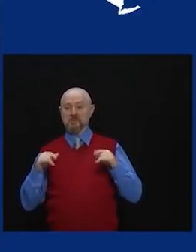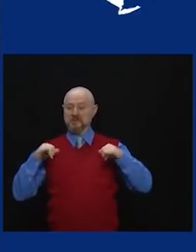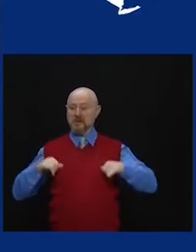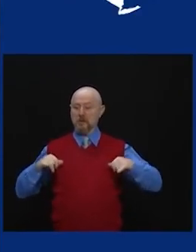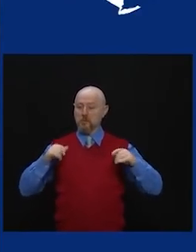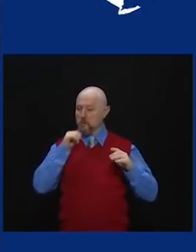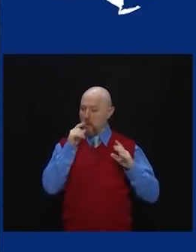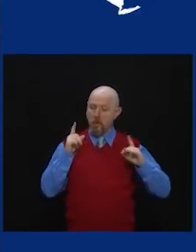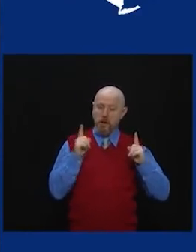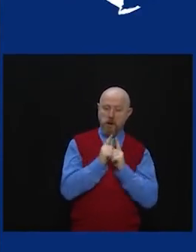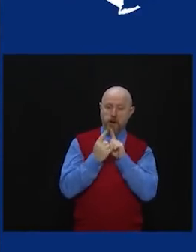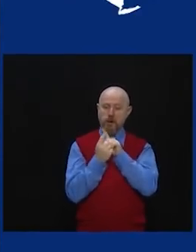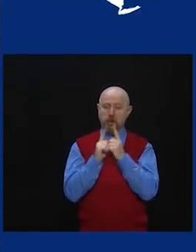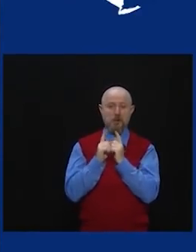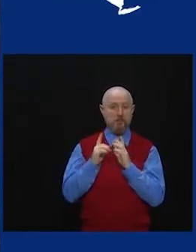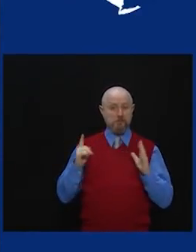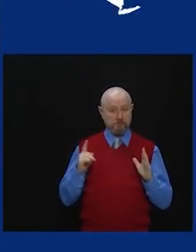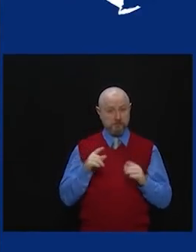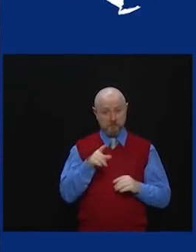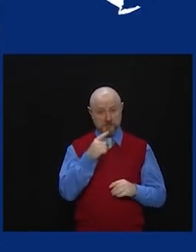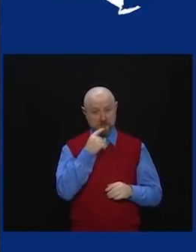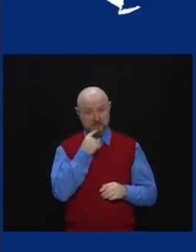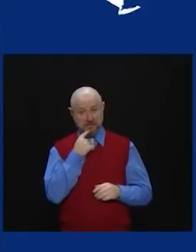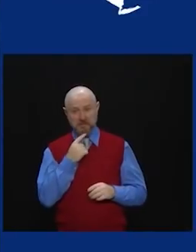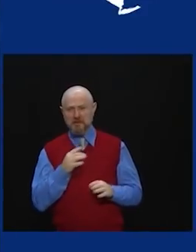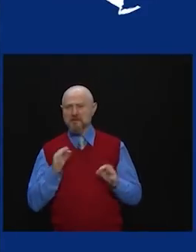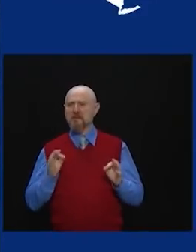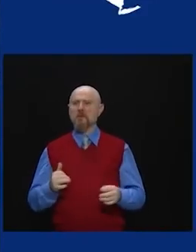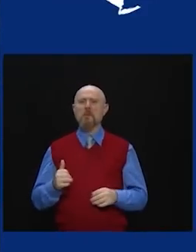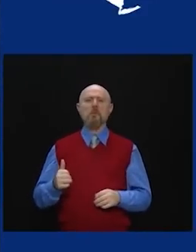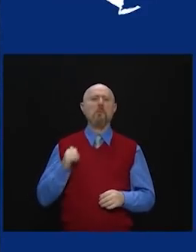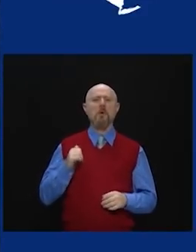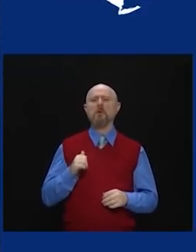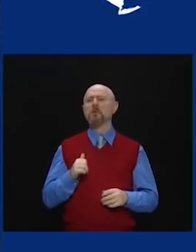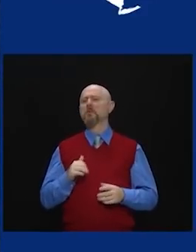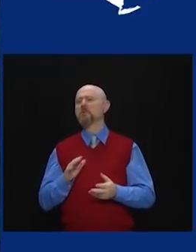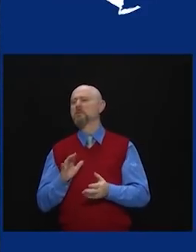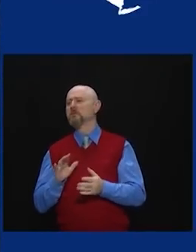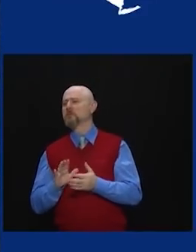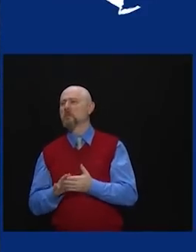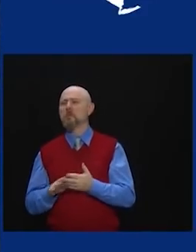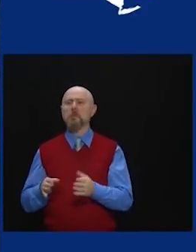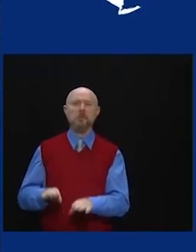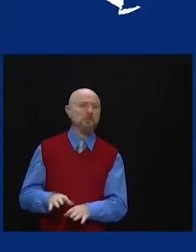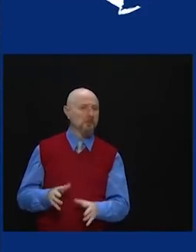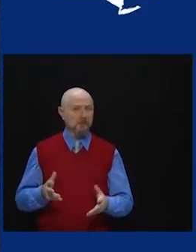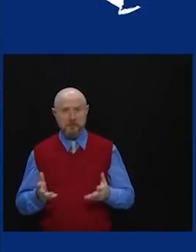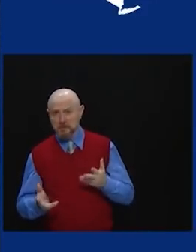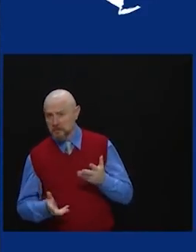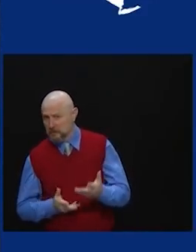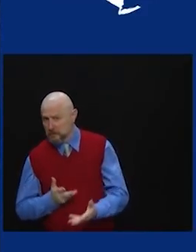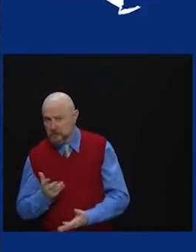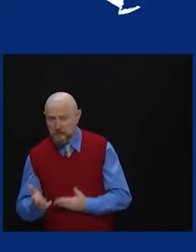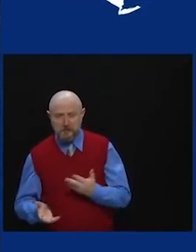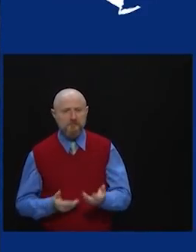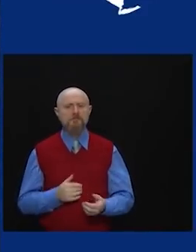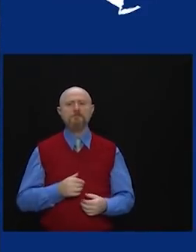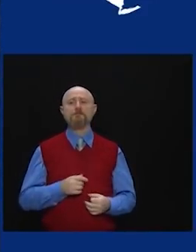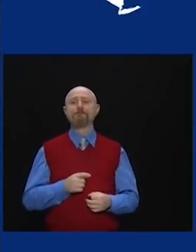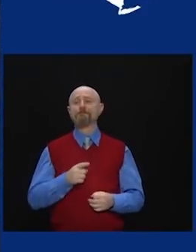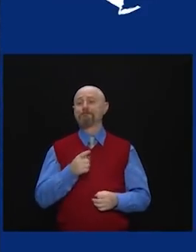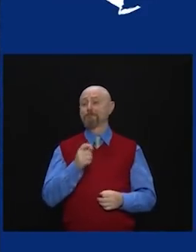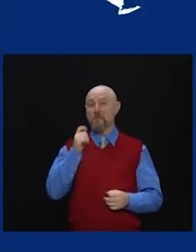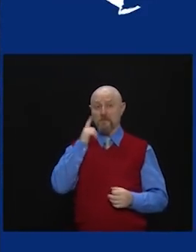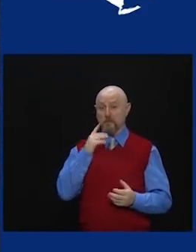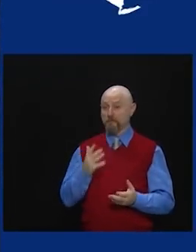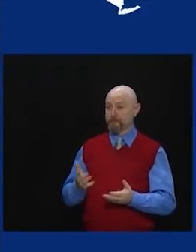or lockdowns? I'll ask the doctor to give her anticipated expectations for the